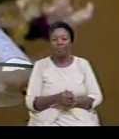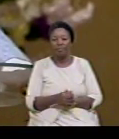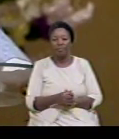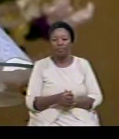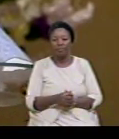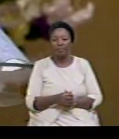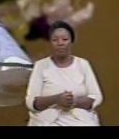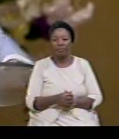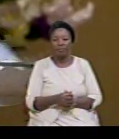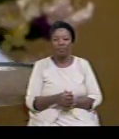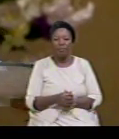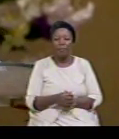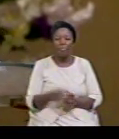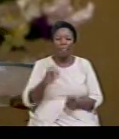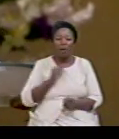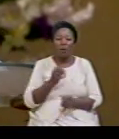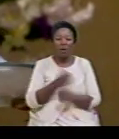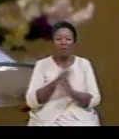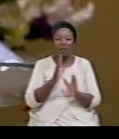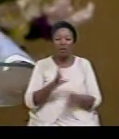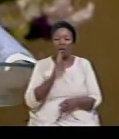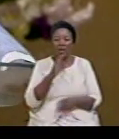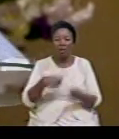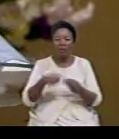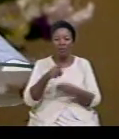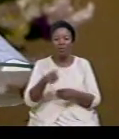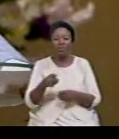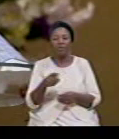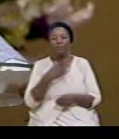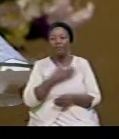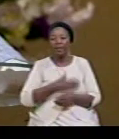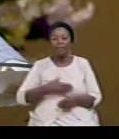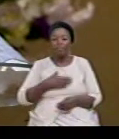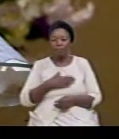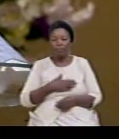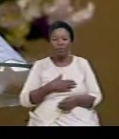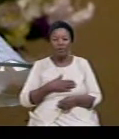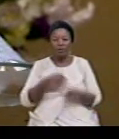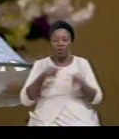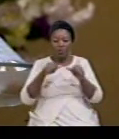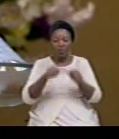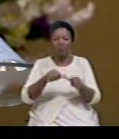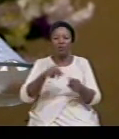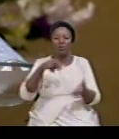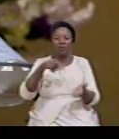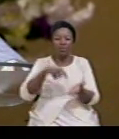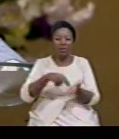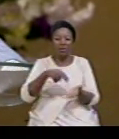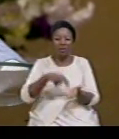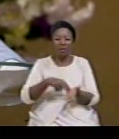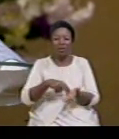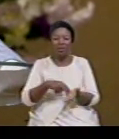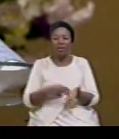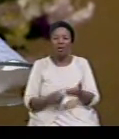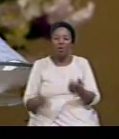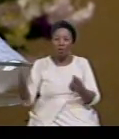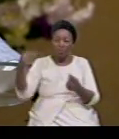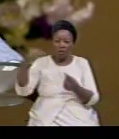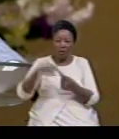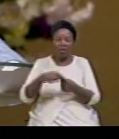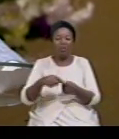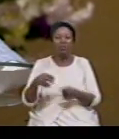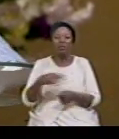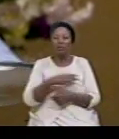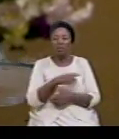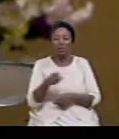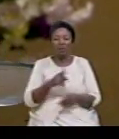Our counselors are around you. Please keep standing until you are attended to. If you've not been attended to,